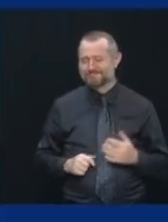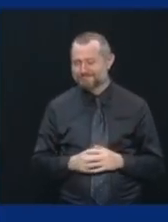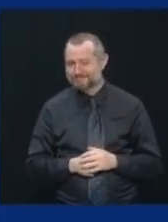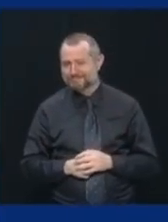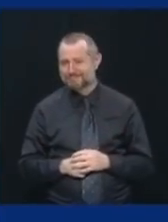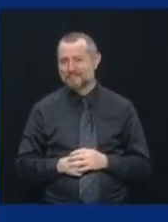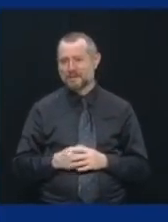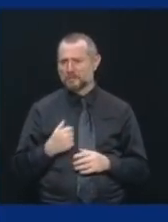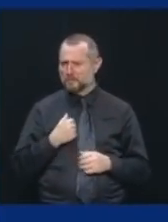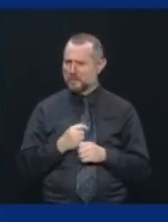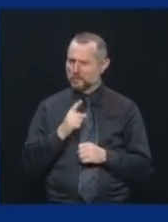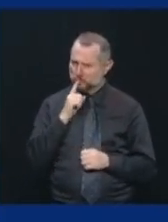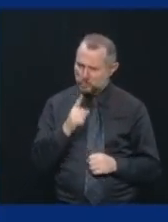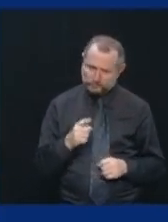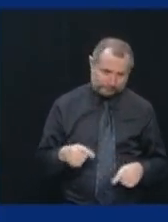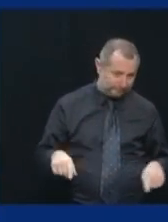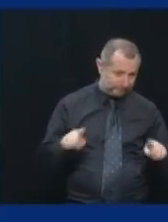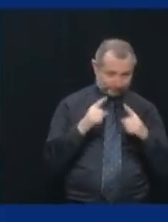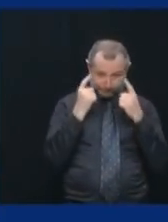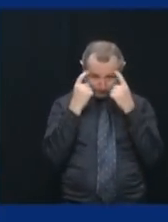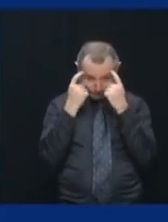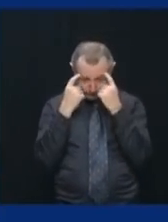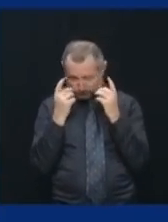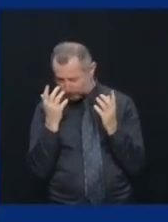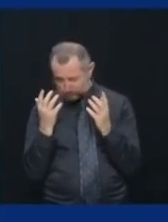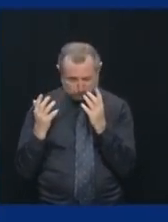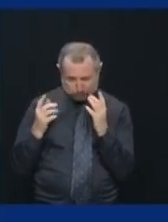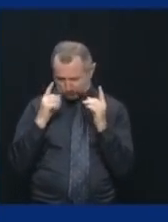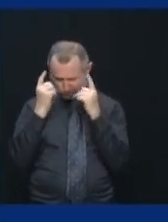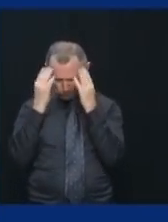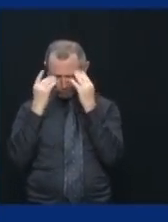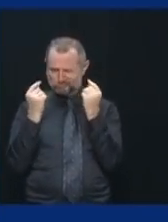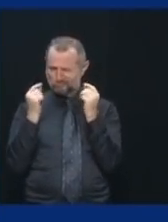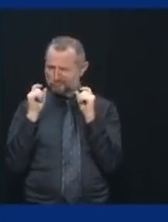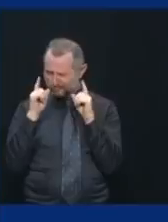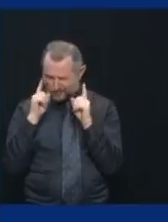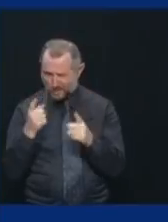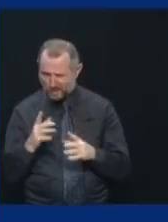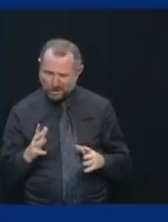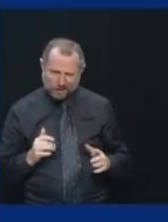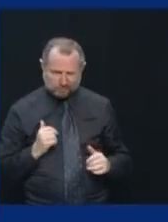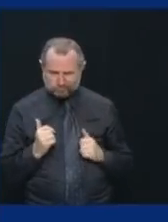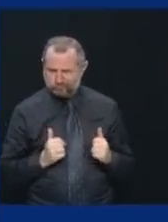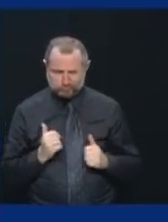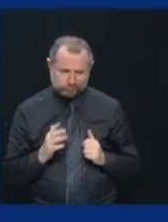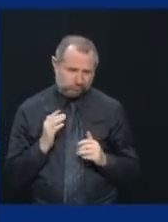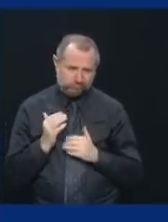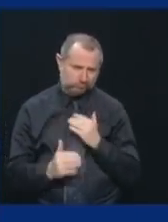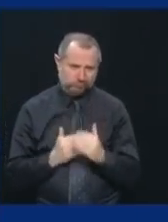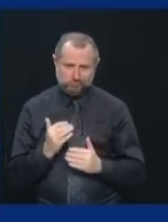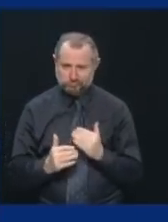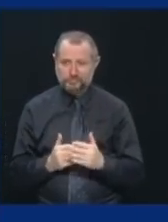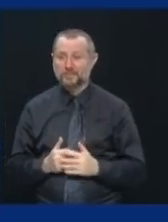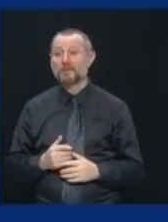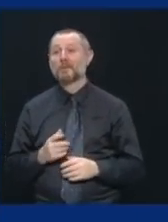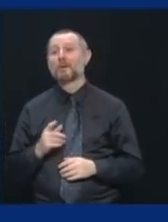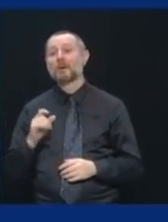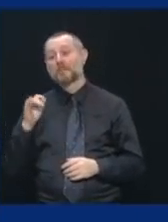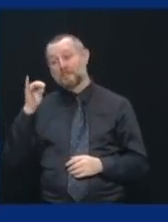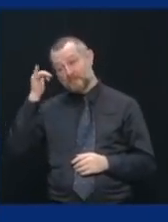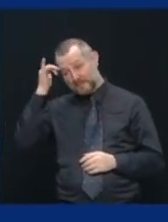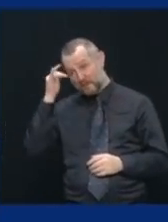smart, but also aggressive about it. The Buffalo Bills